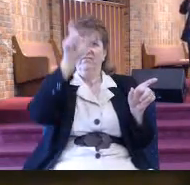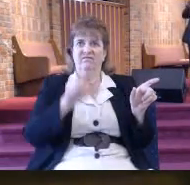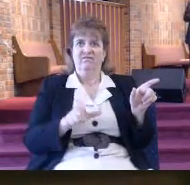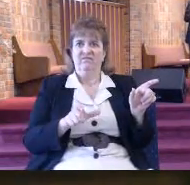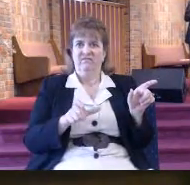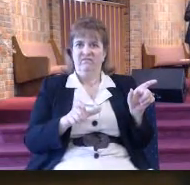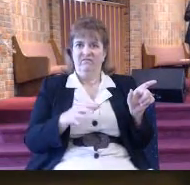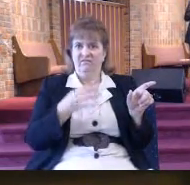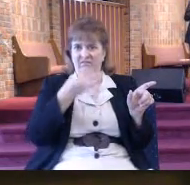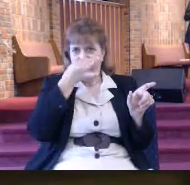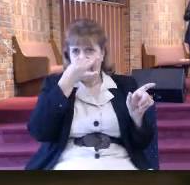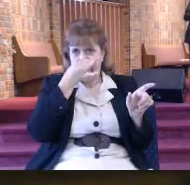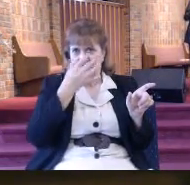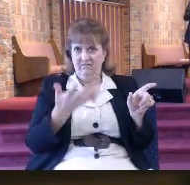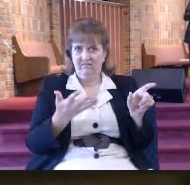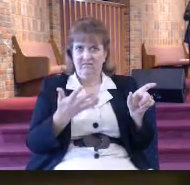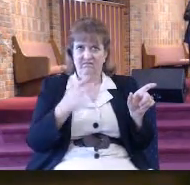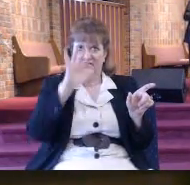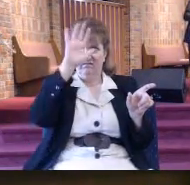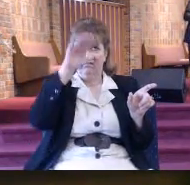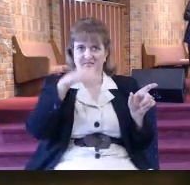the pits.